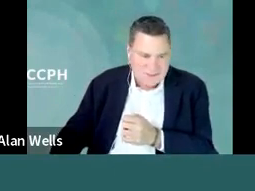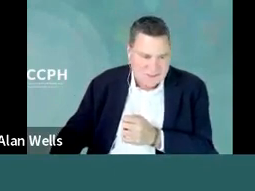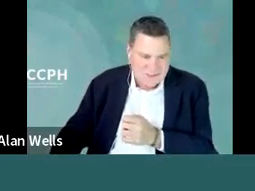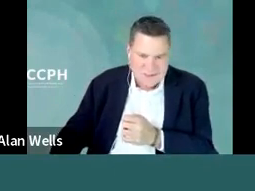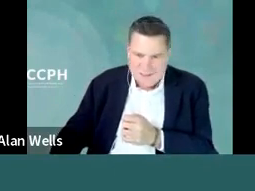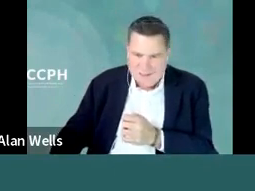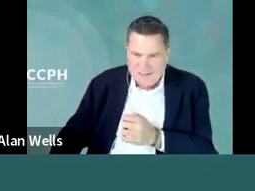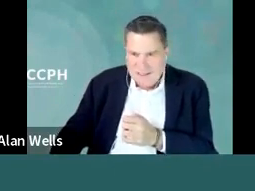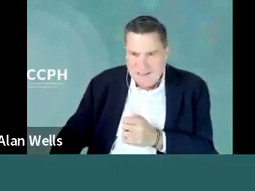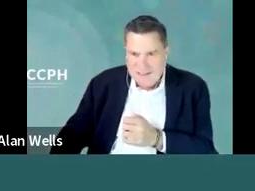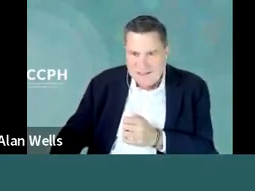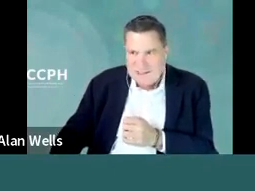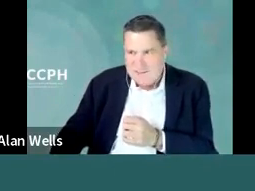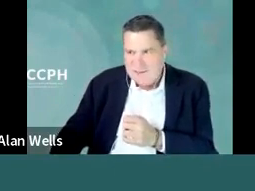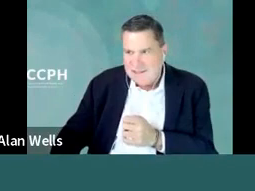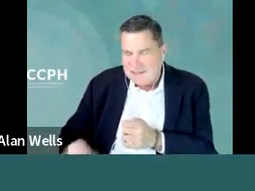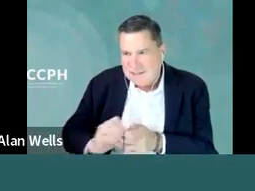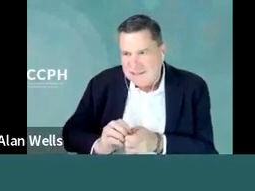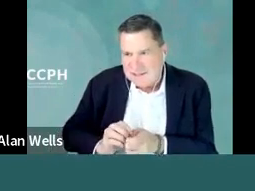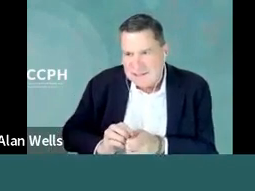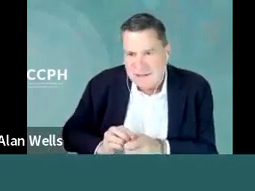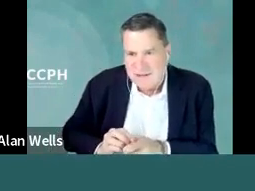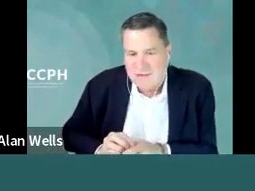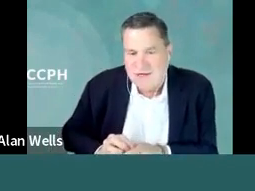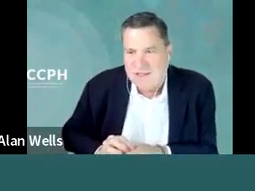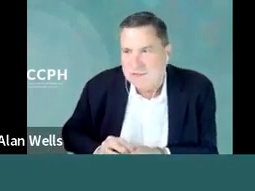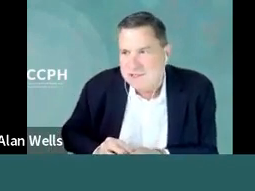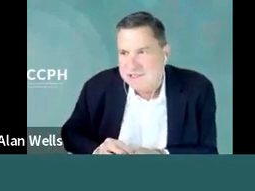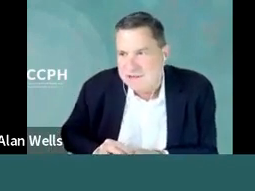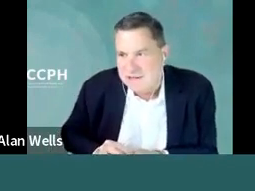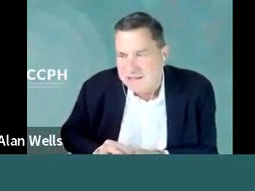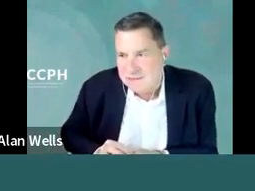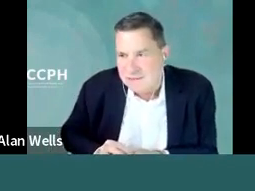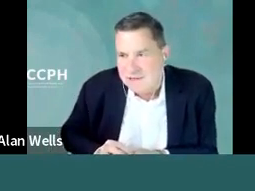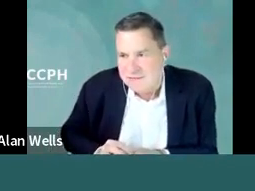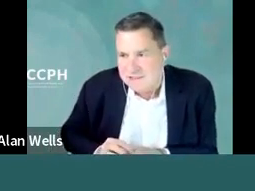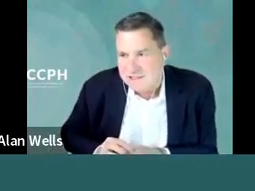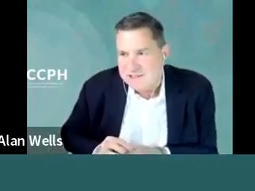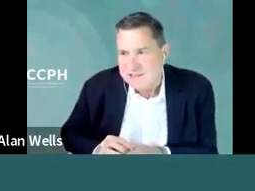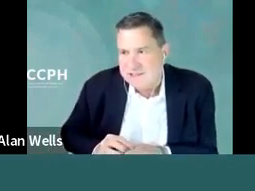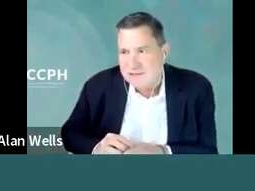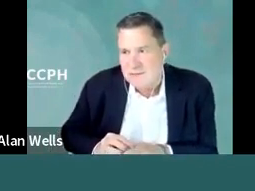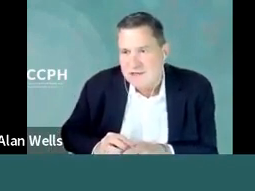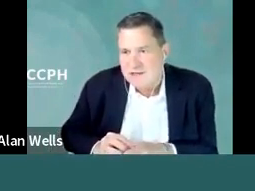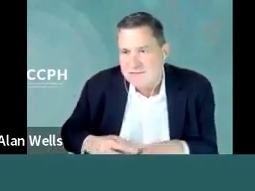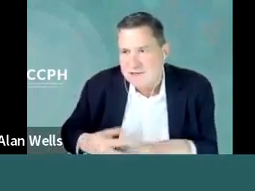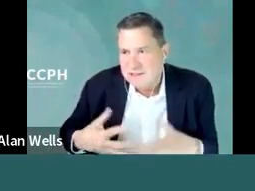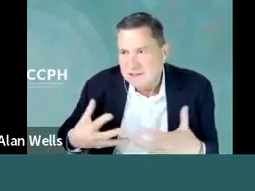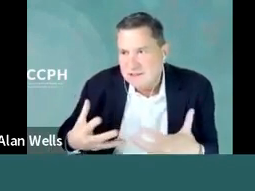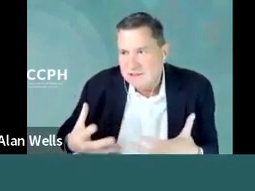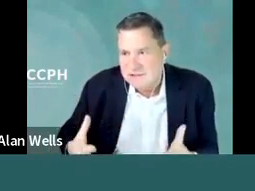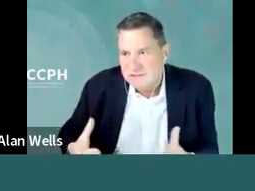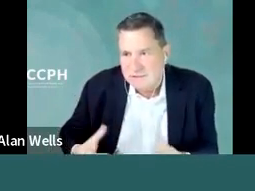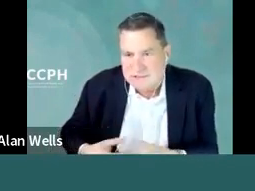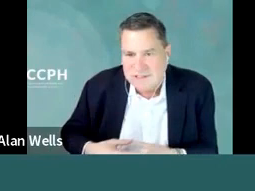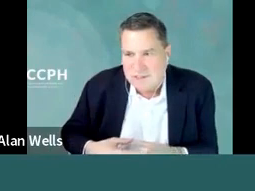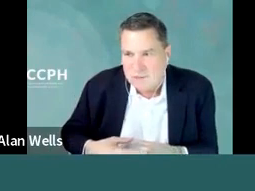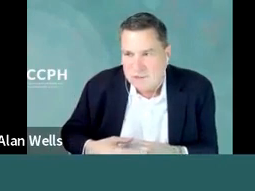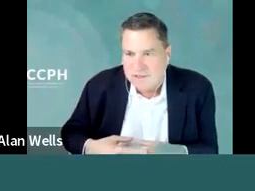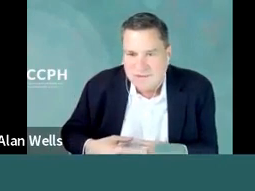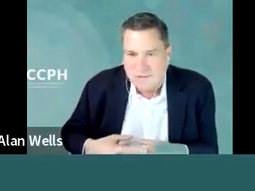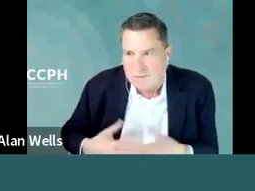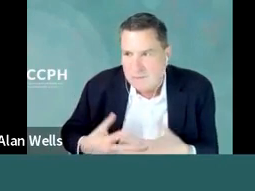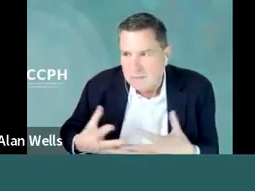you want to chip in, CCPH is trying to initiate the national conversation so that we give good tools